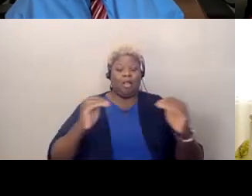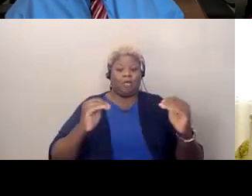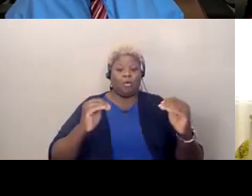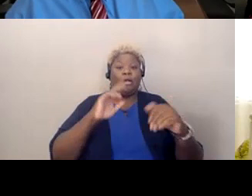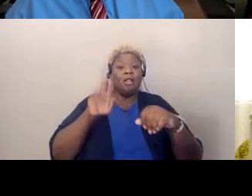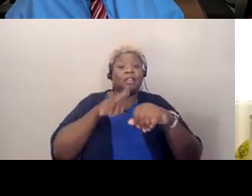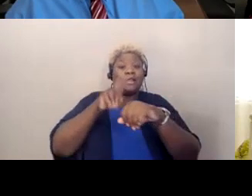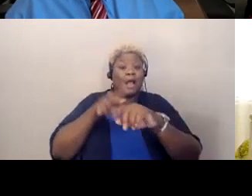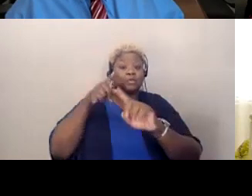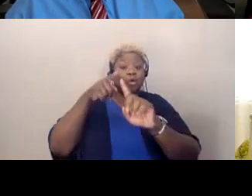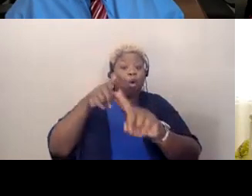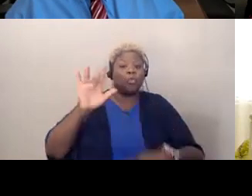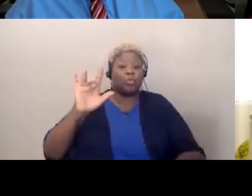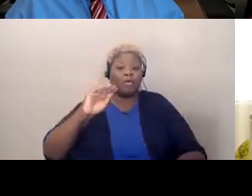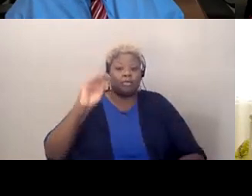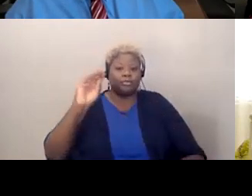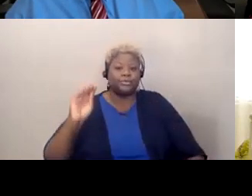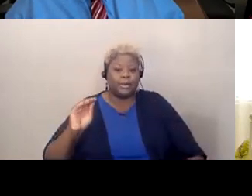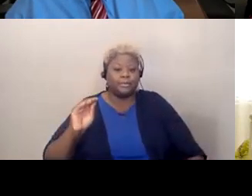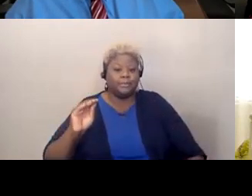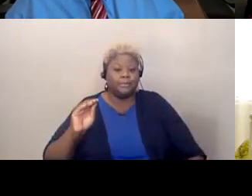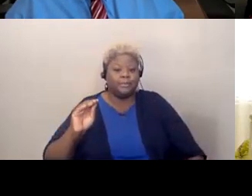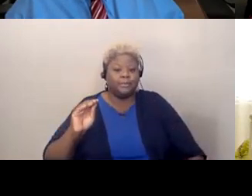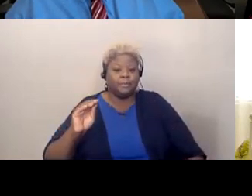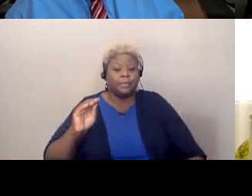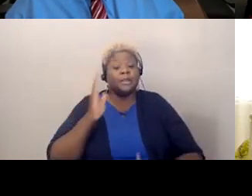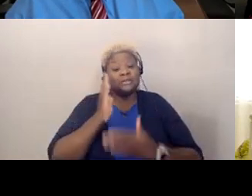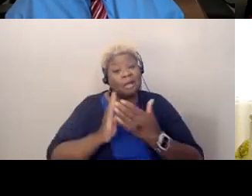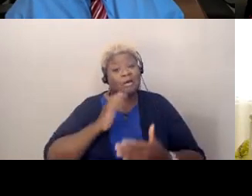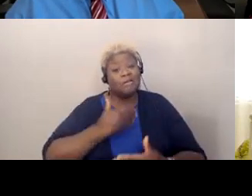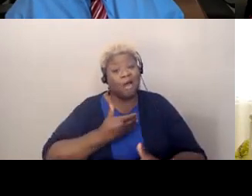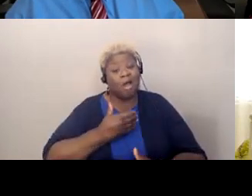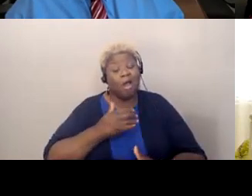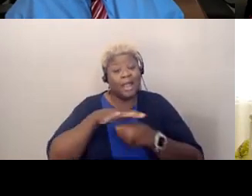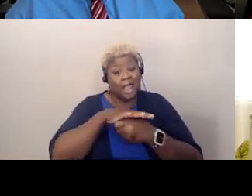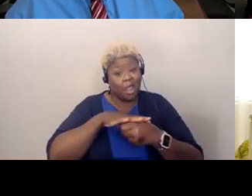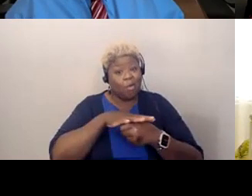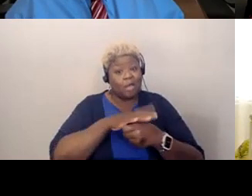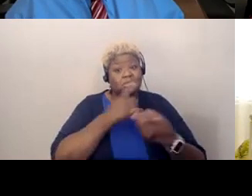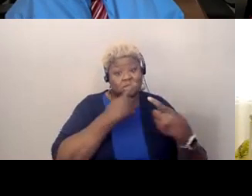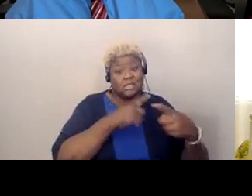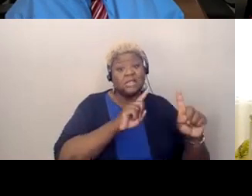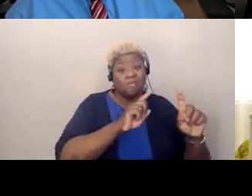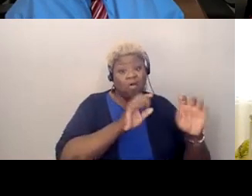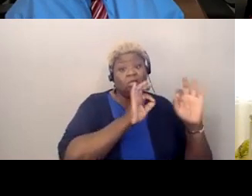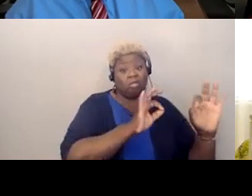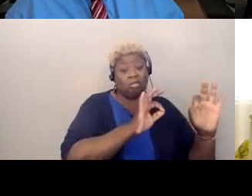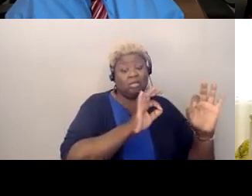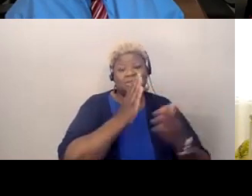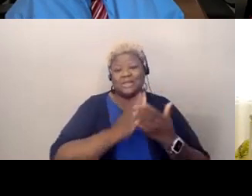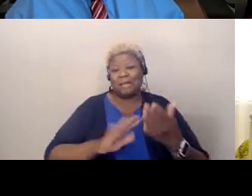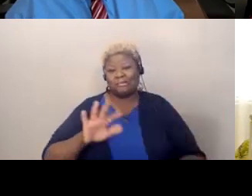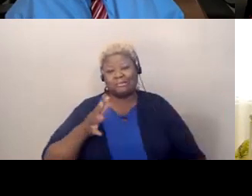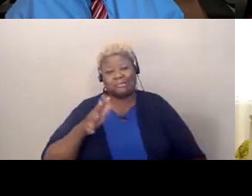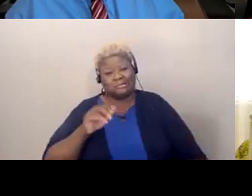goal is 25%. And some of our areas are very successful, and some of our areas are